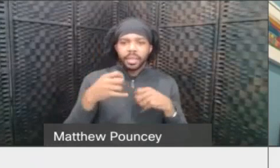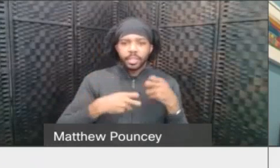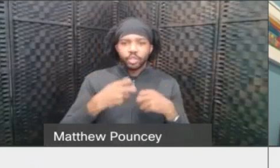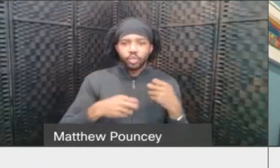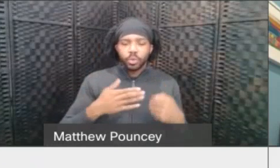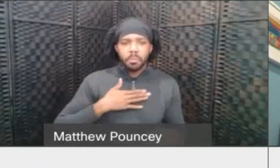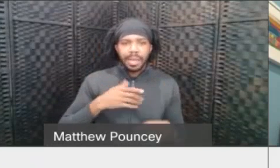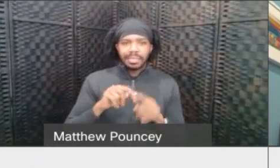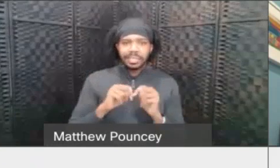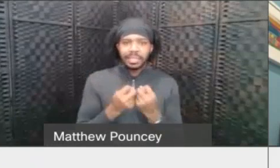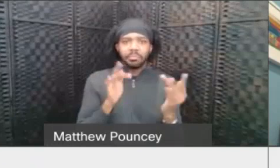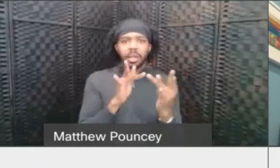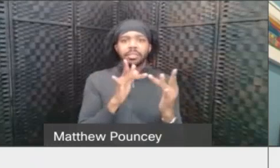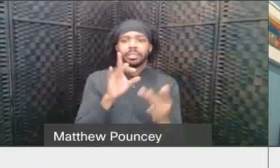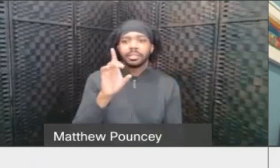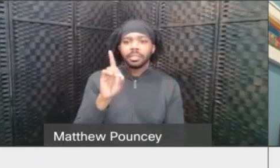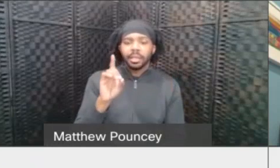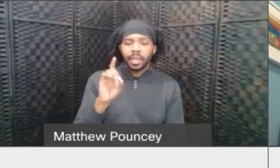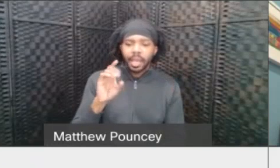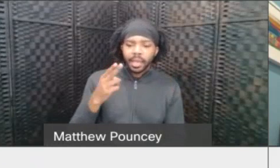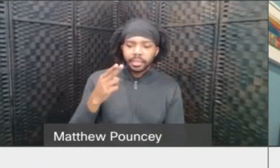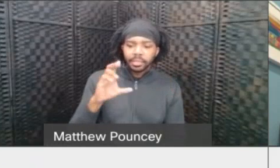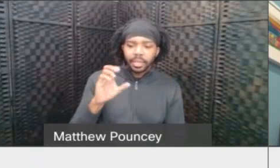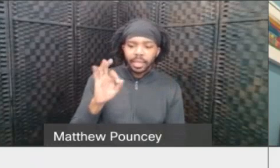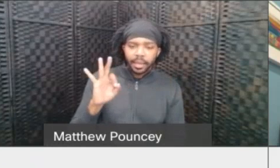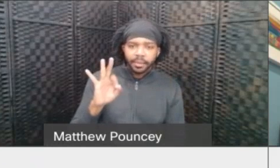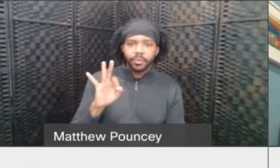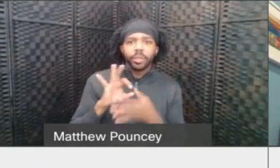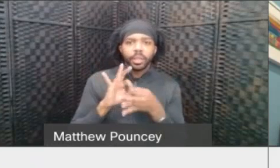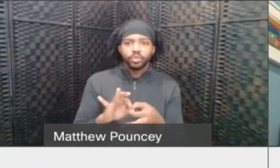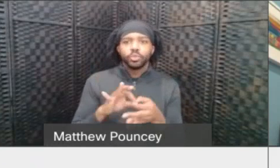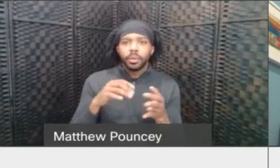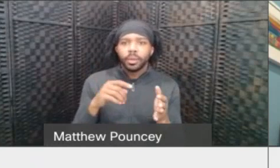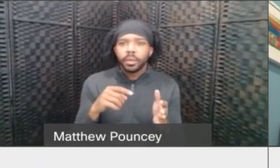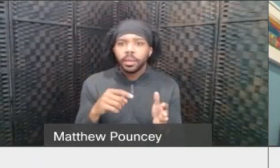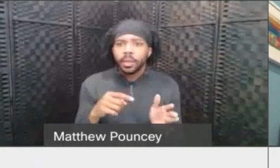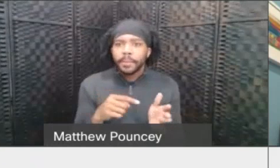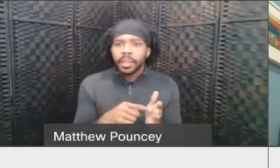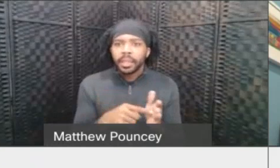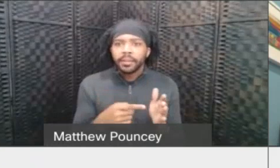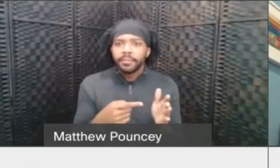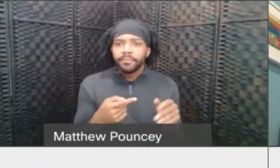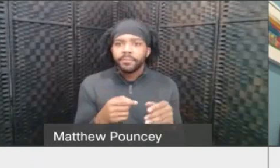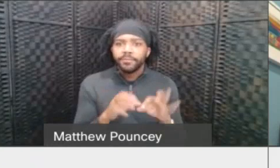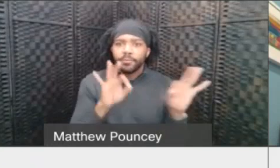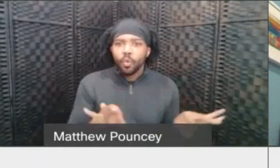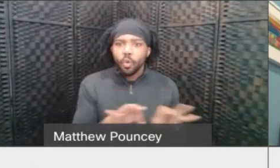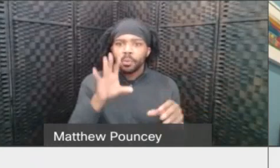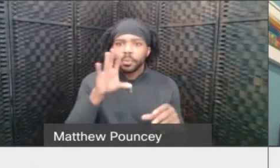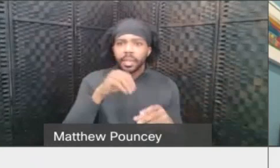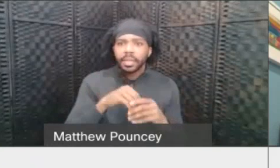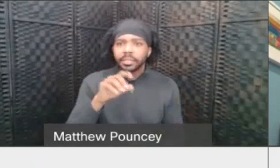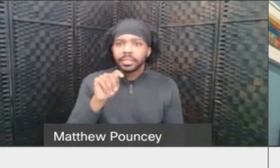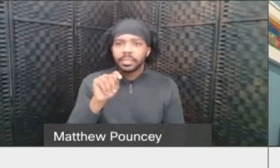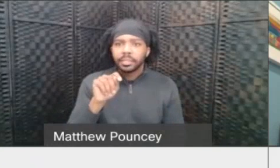contacted DHCF via the billing TA form in MCIS, was told that the system looks for a paid or to